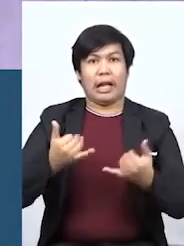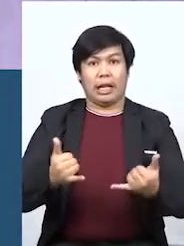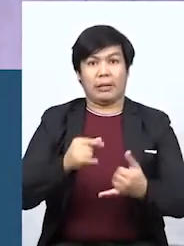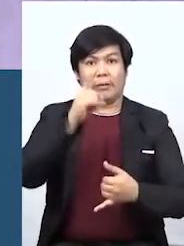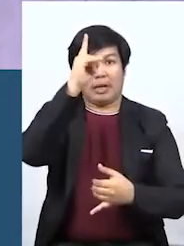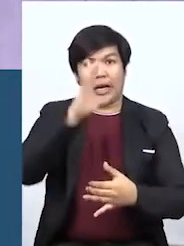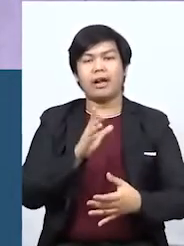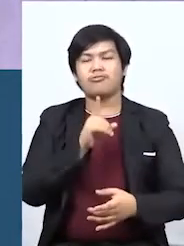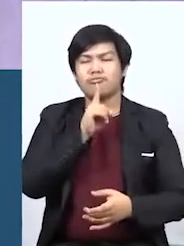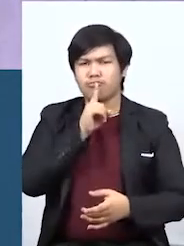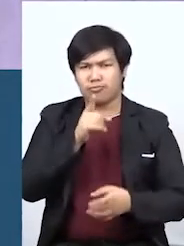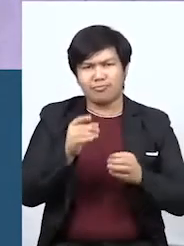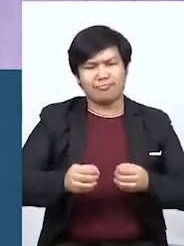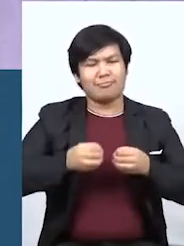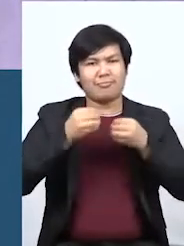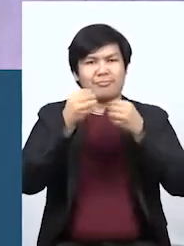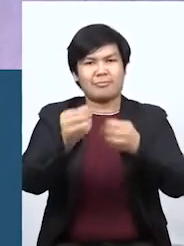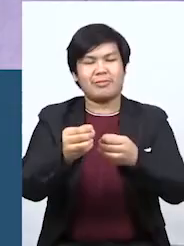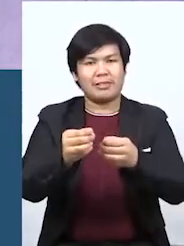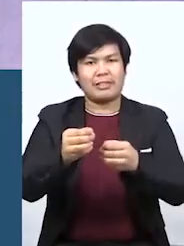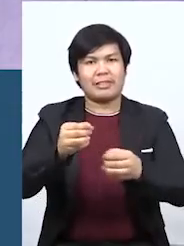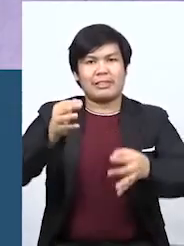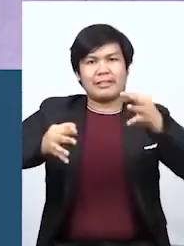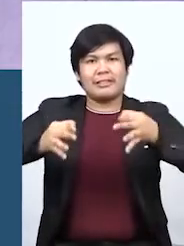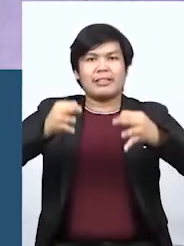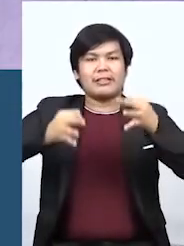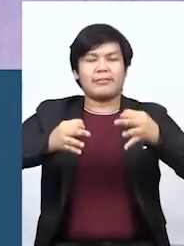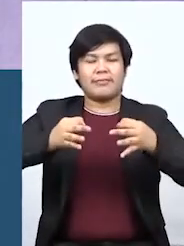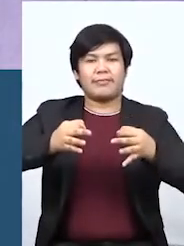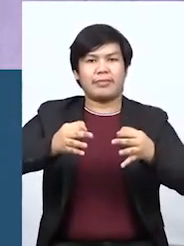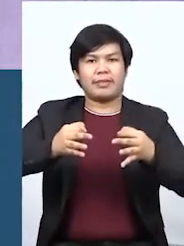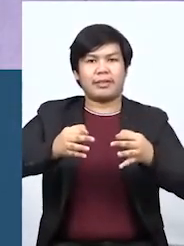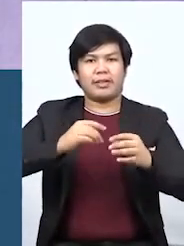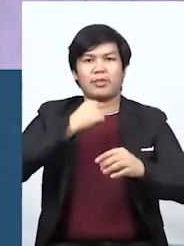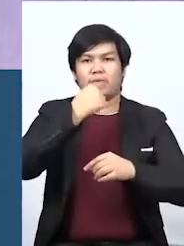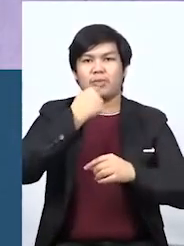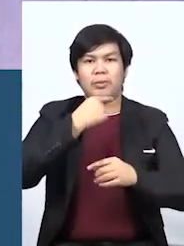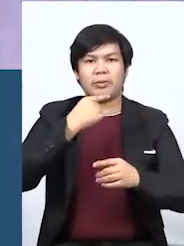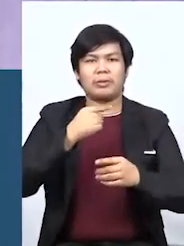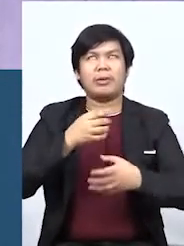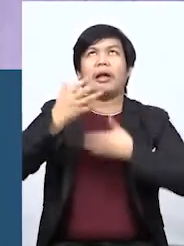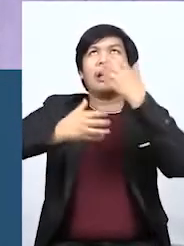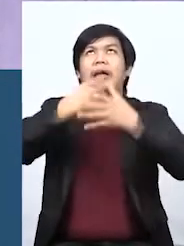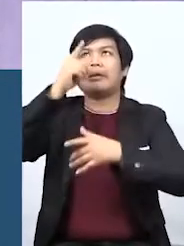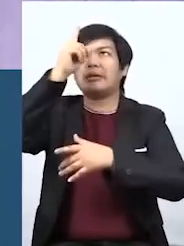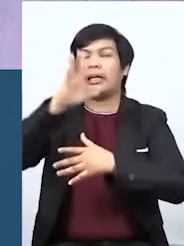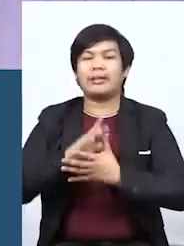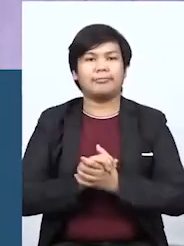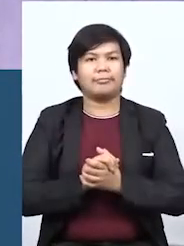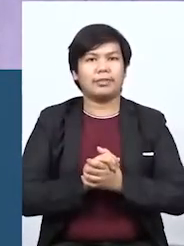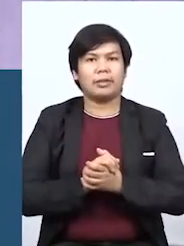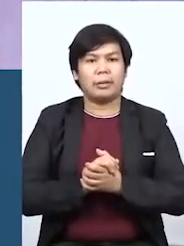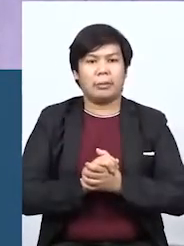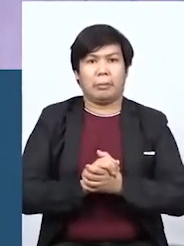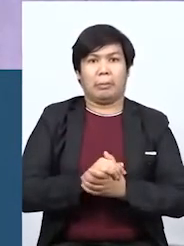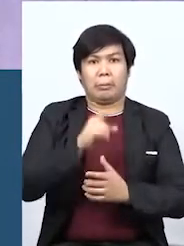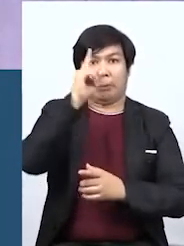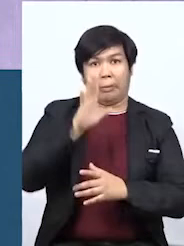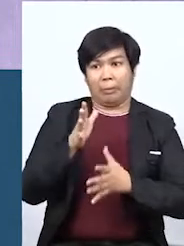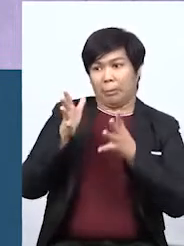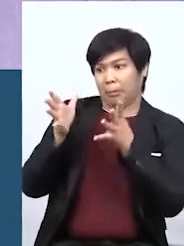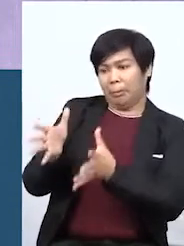give justice to his chosen people who Cry Out to him day and night will he keep putting them